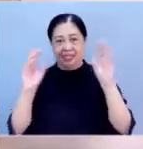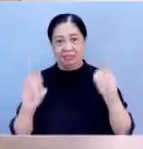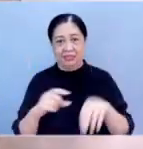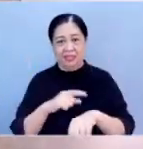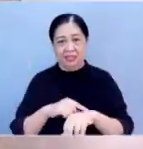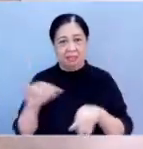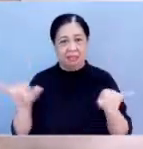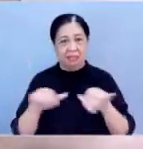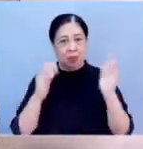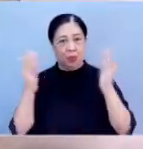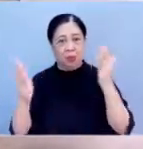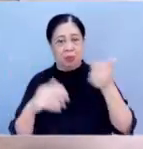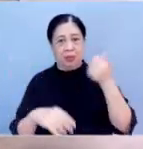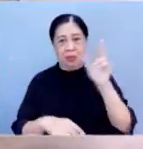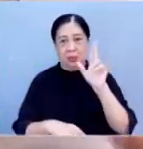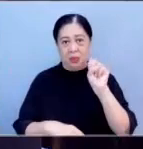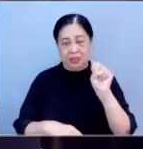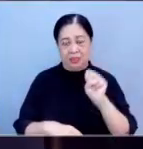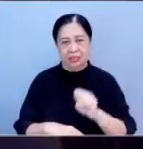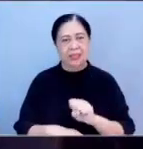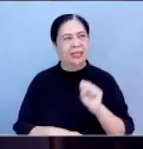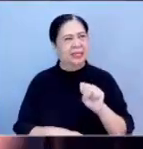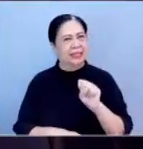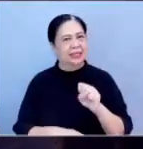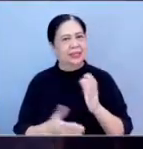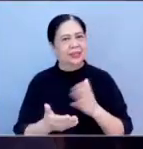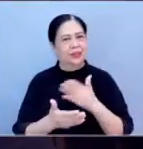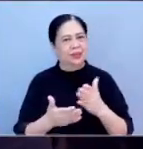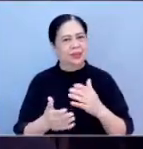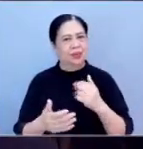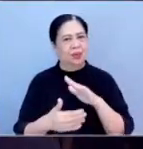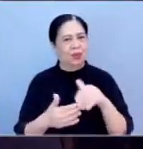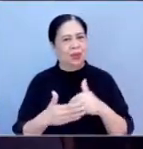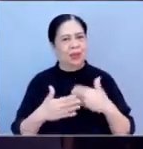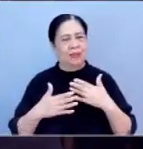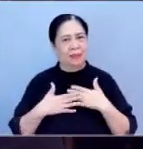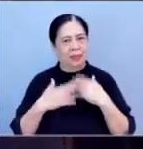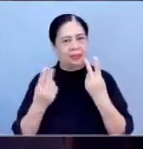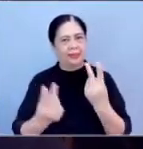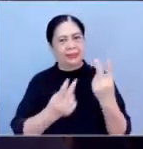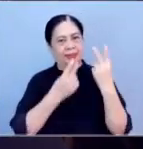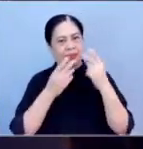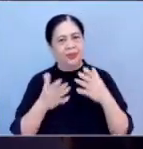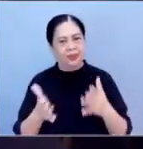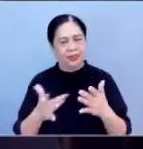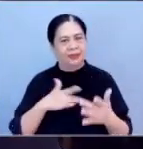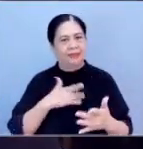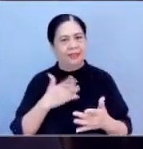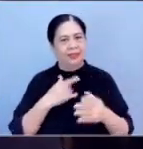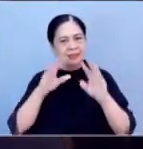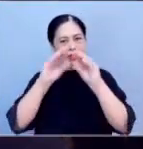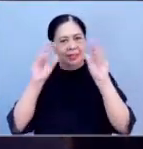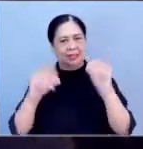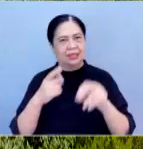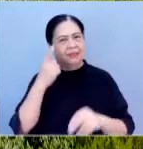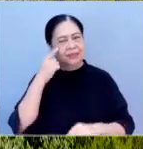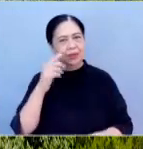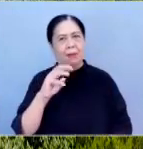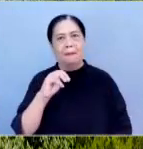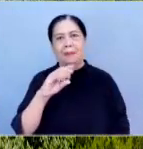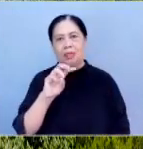as compared to the U.S.? Yeah, so in the song, it's all my nostalgic way of feeling Christmas, which I grew up in the Midwest in the U.S.,